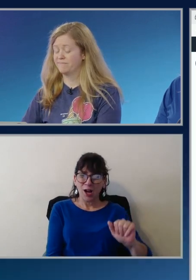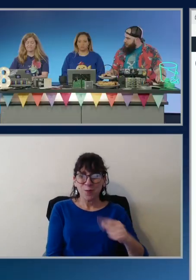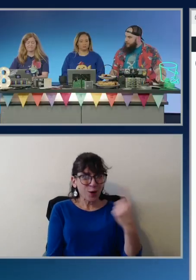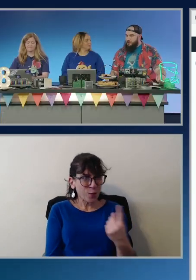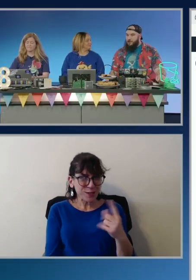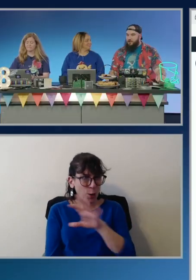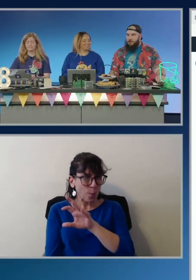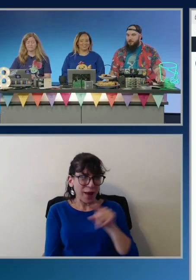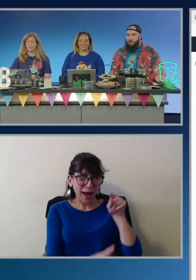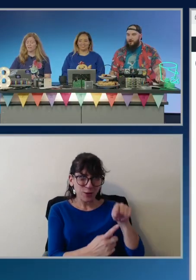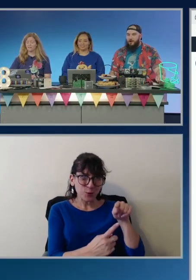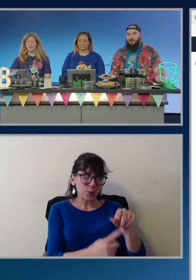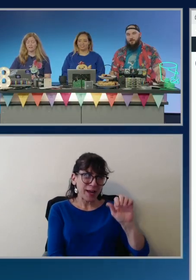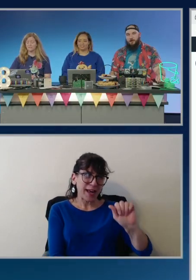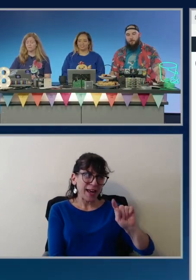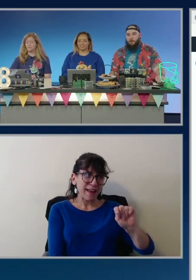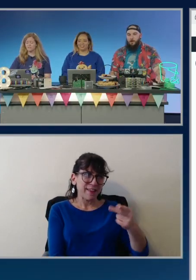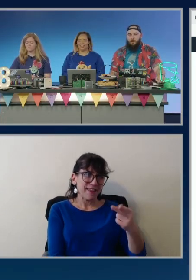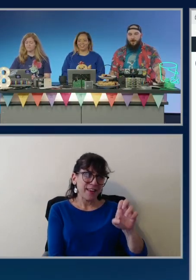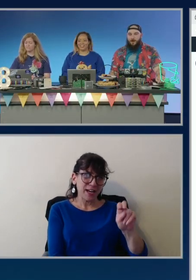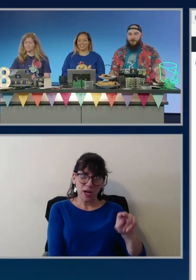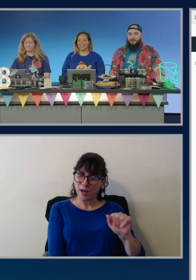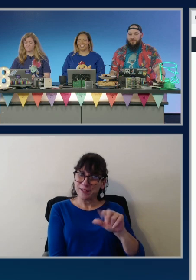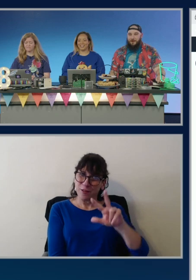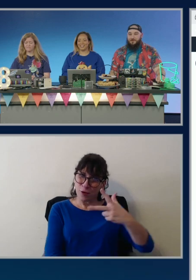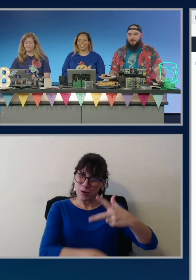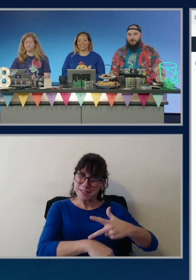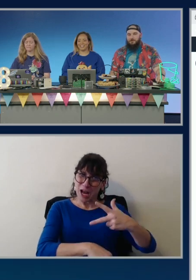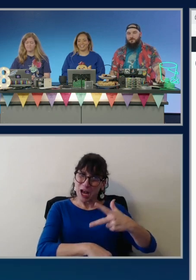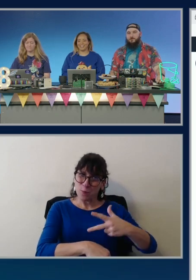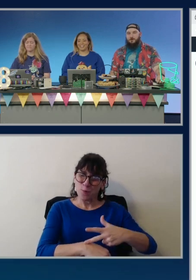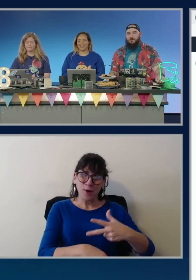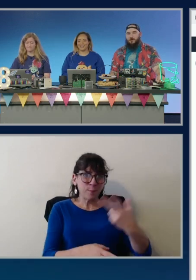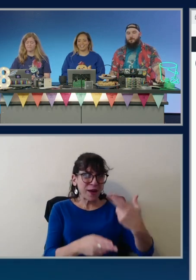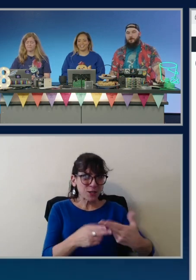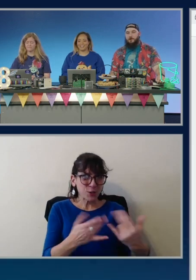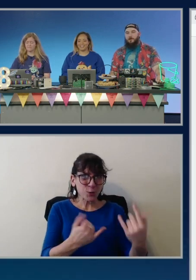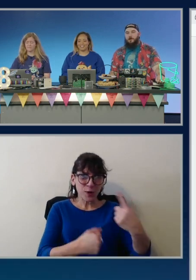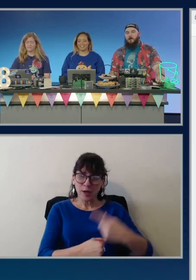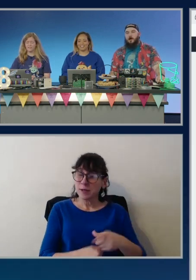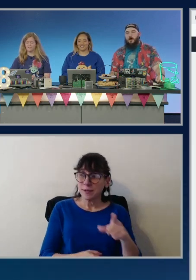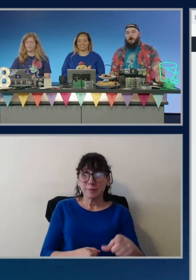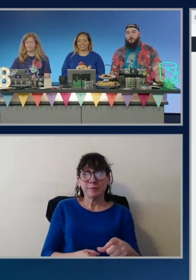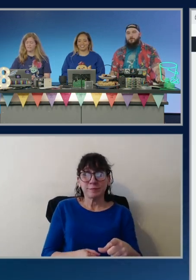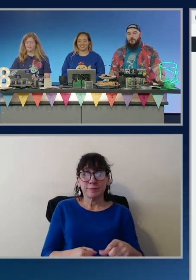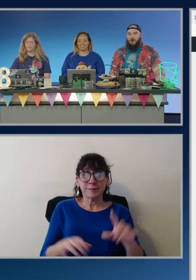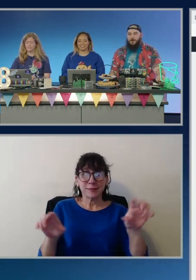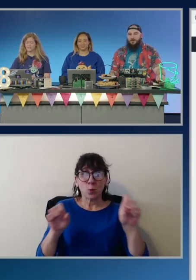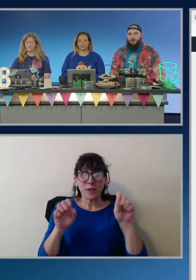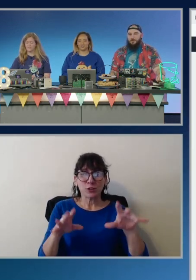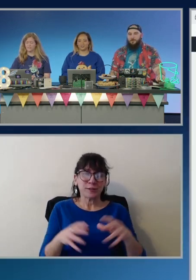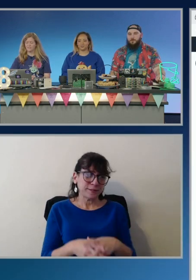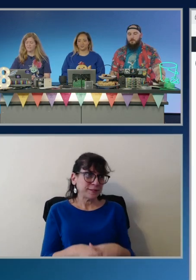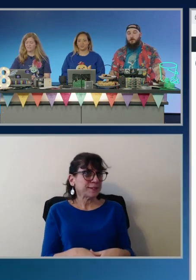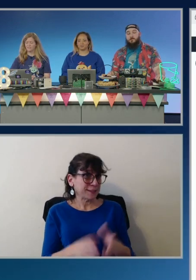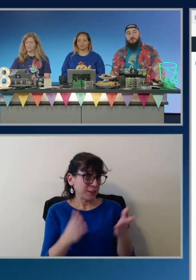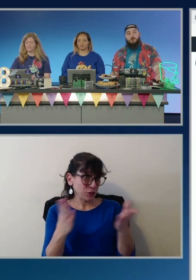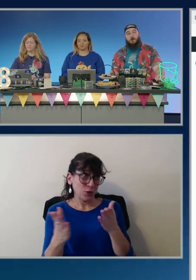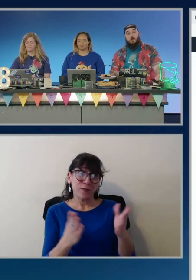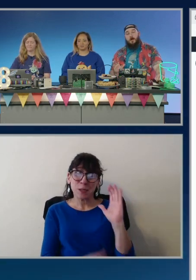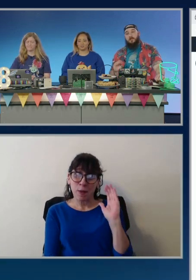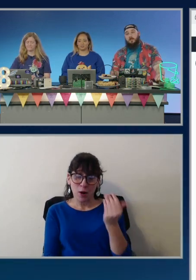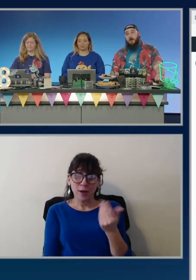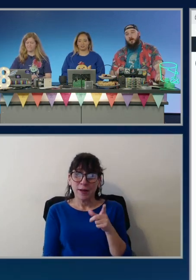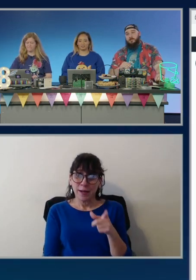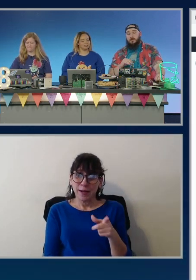the third time we're mentioning Athena today. Hi, Goddess Athena. of wisdom. Yeah, Athena is the service of the day, apparently. Yeah. Okay. By the way, folks out